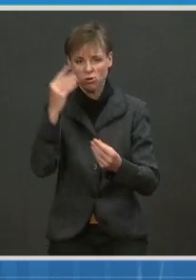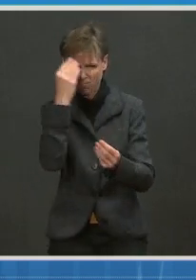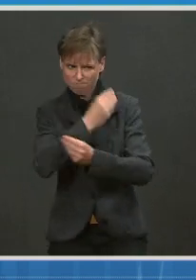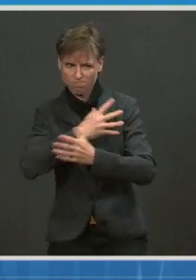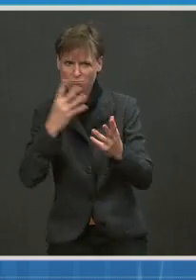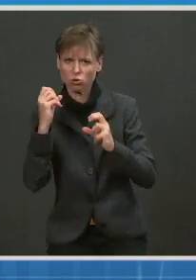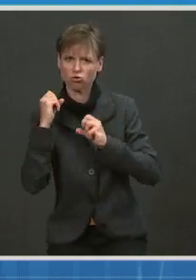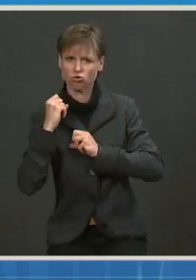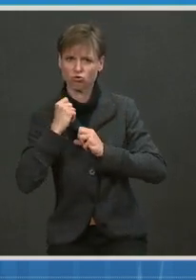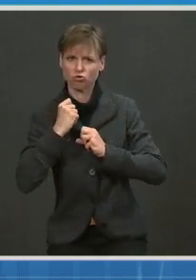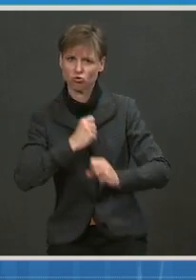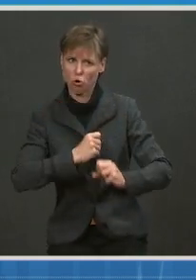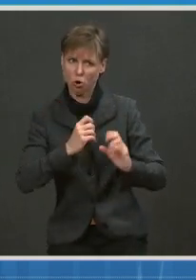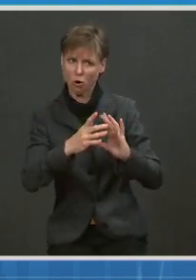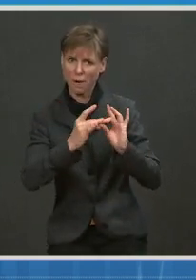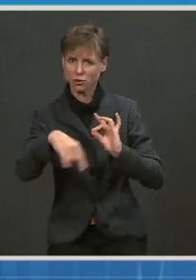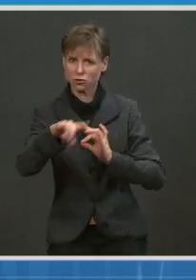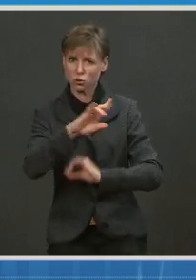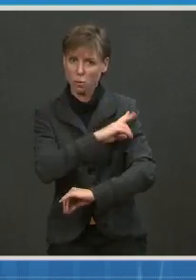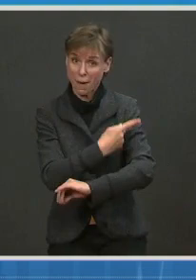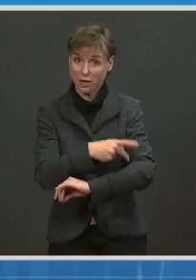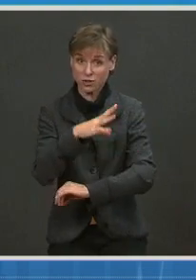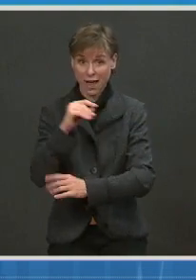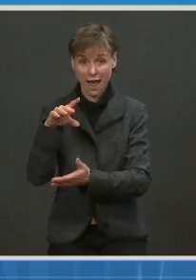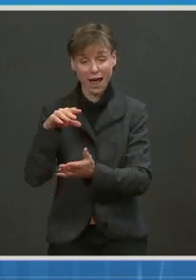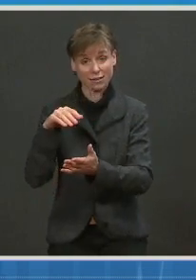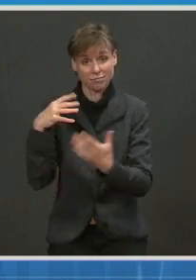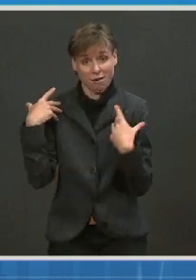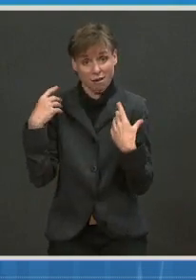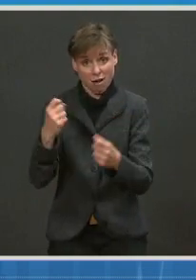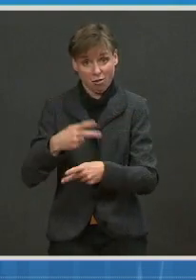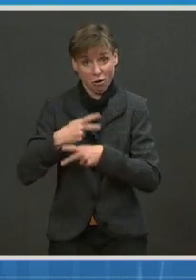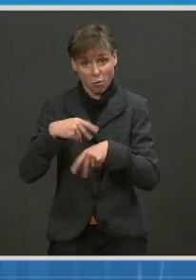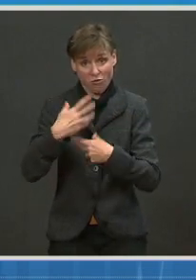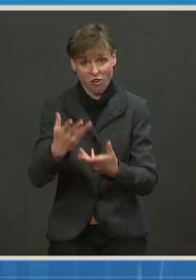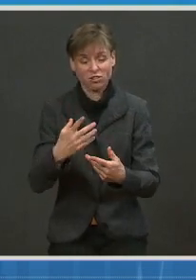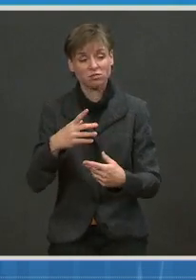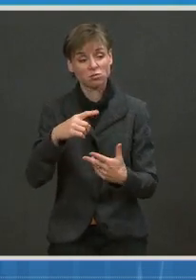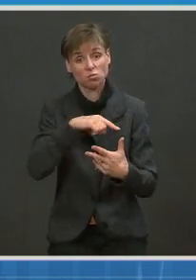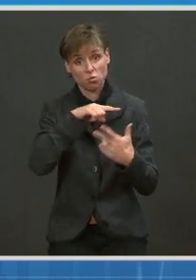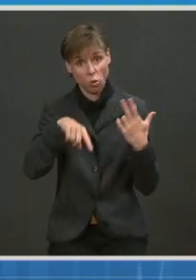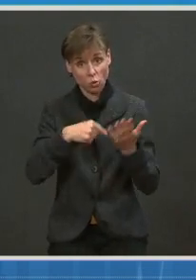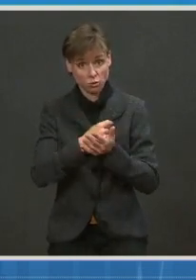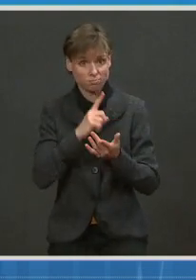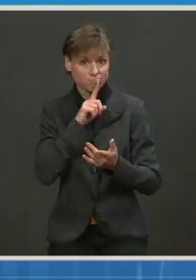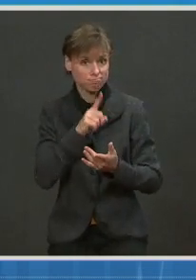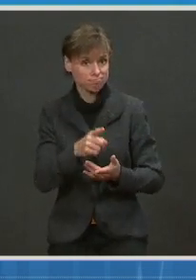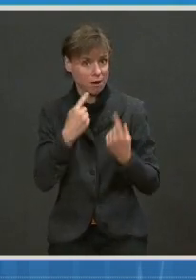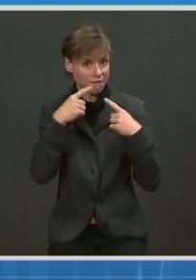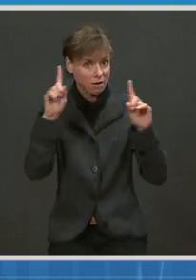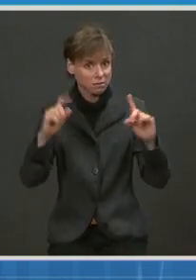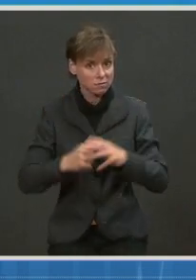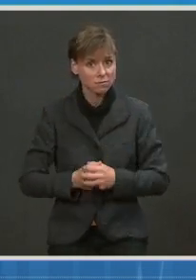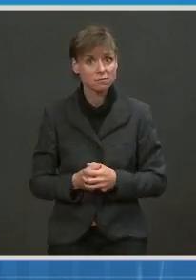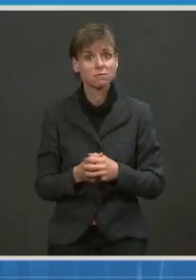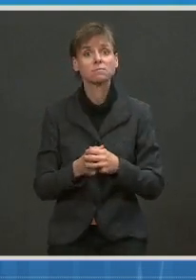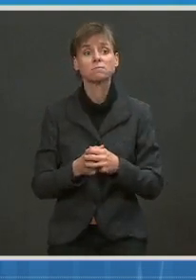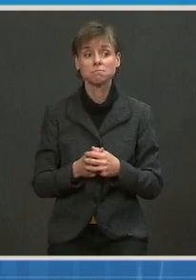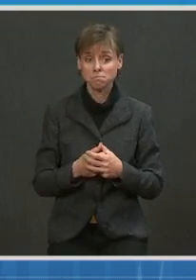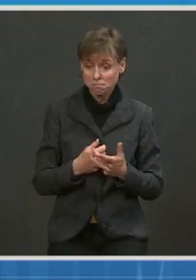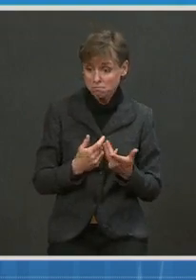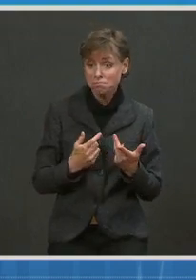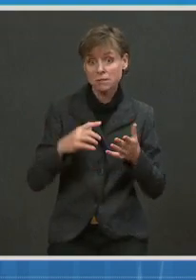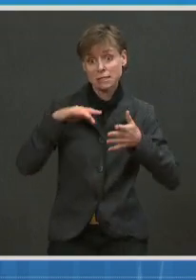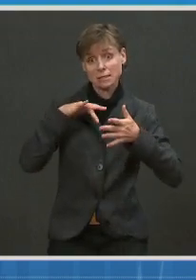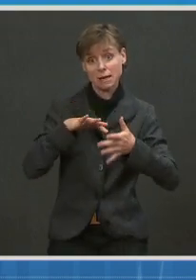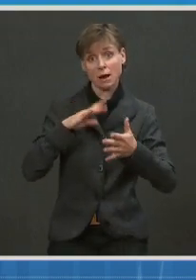patients as well as providers all over the country. A message that these treatments are efficacious. They show enough promise in clinical studies to